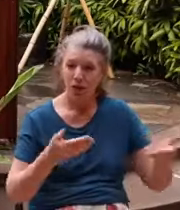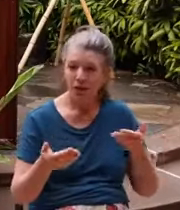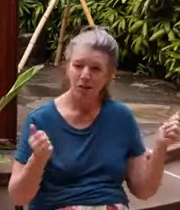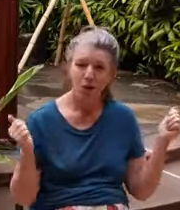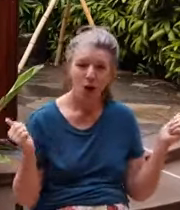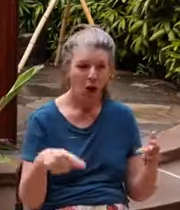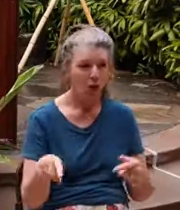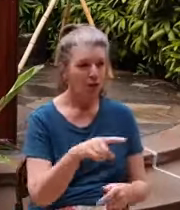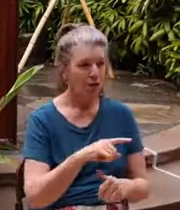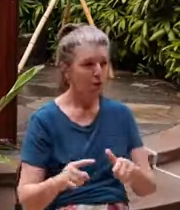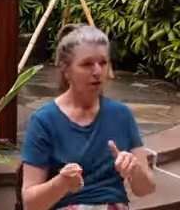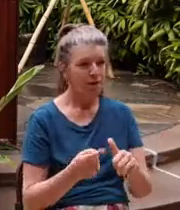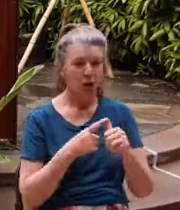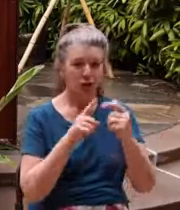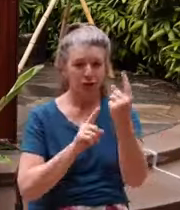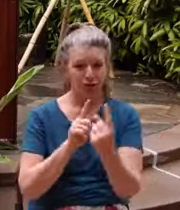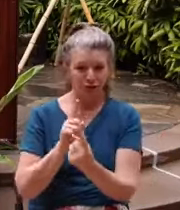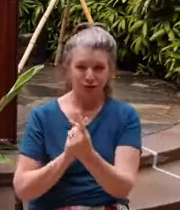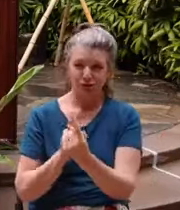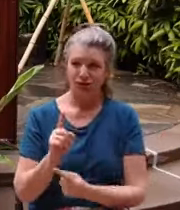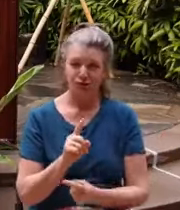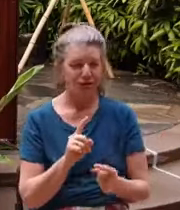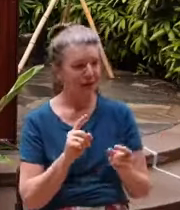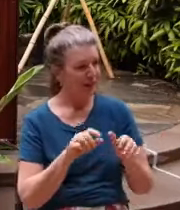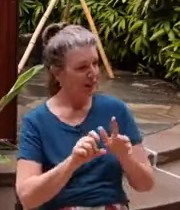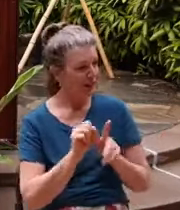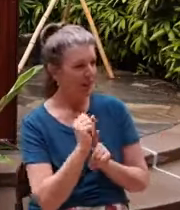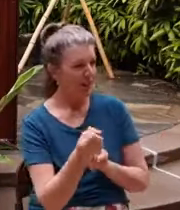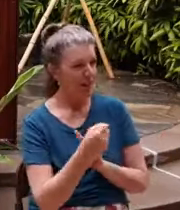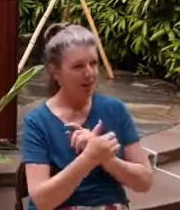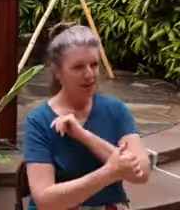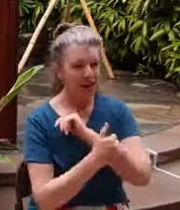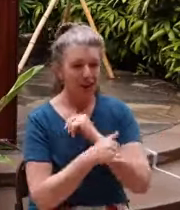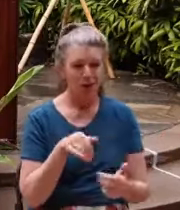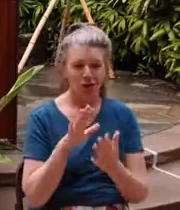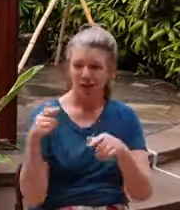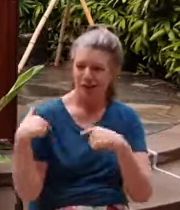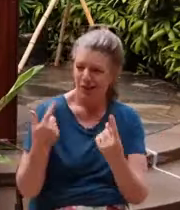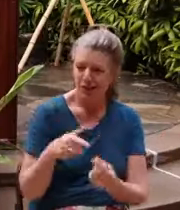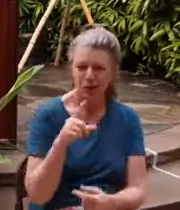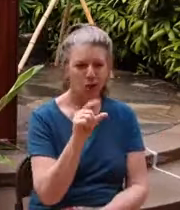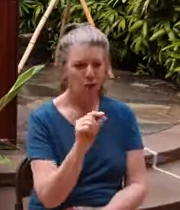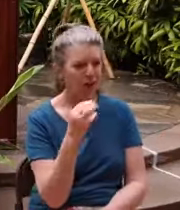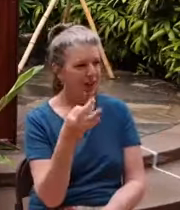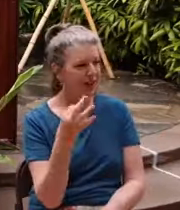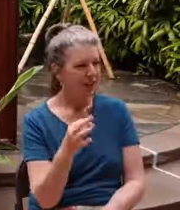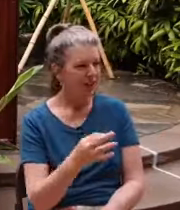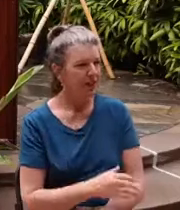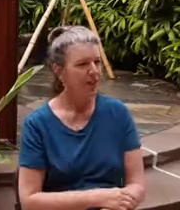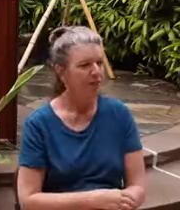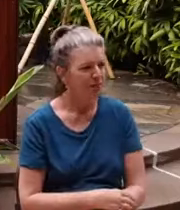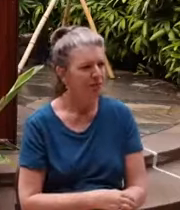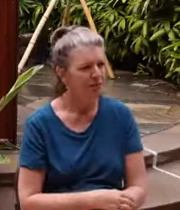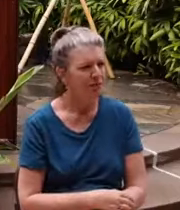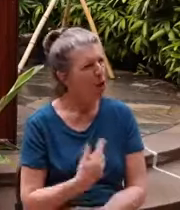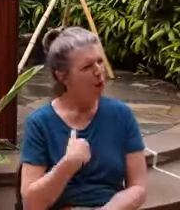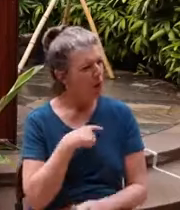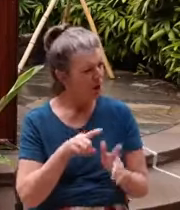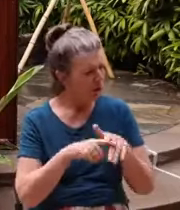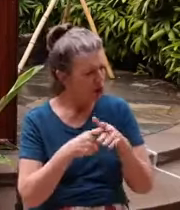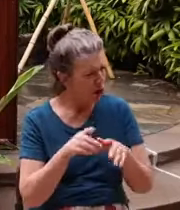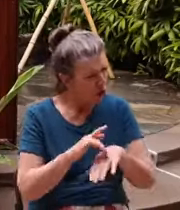our first in-person State of the County address since 2019. We would have started